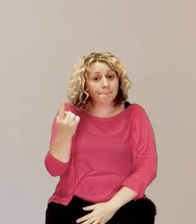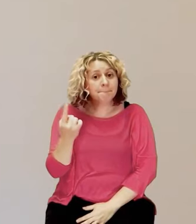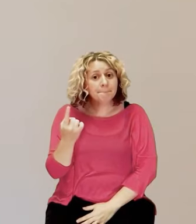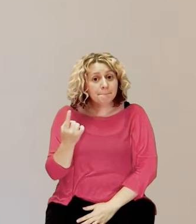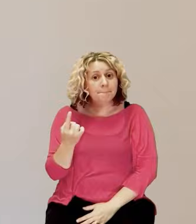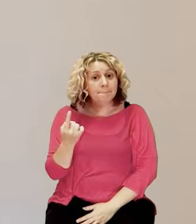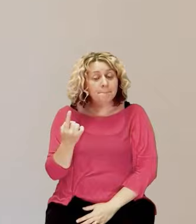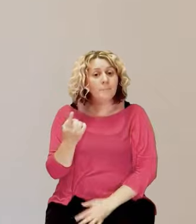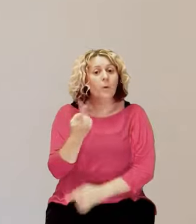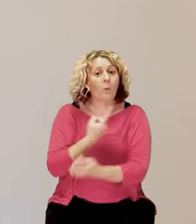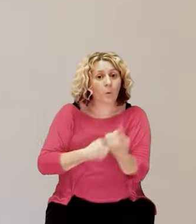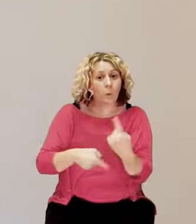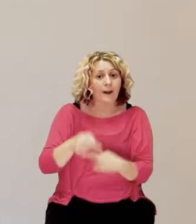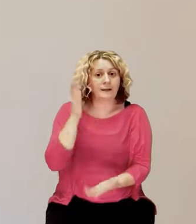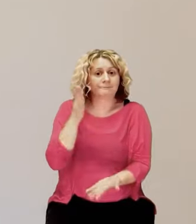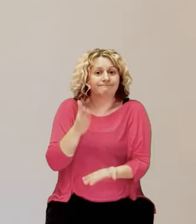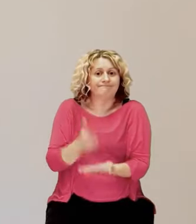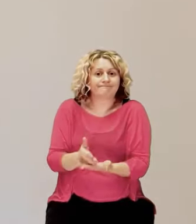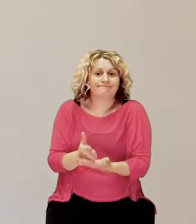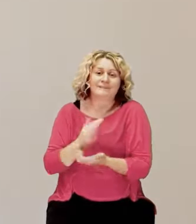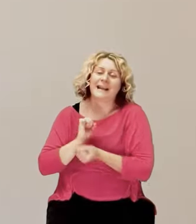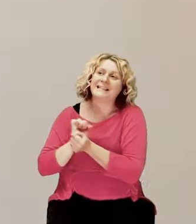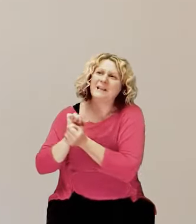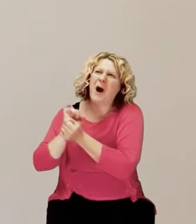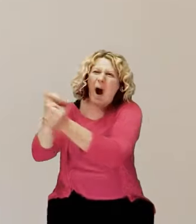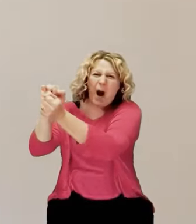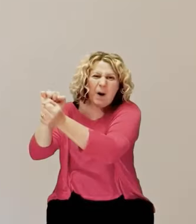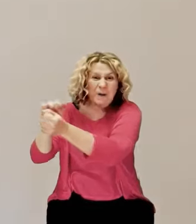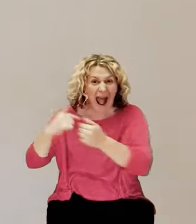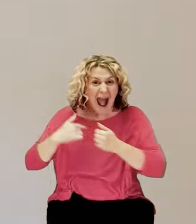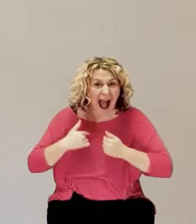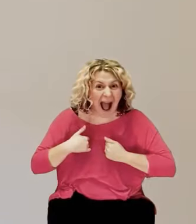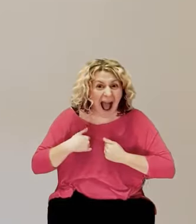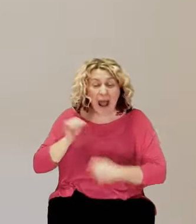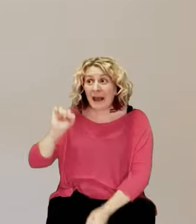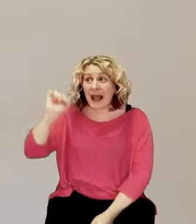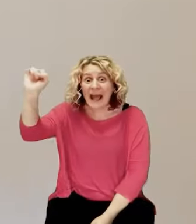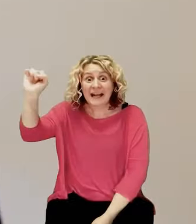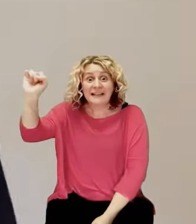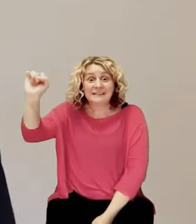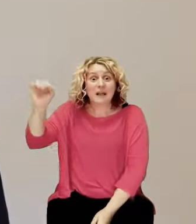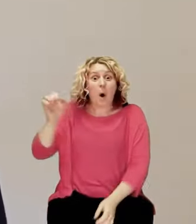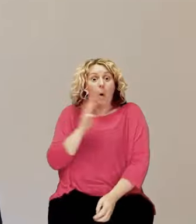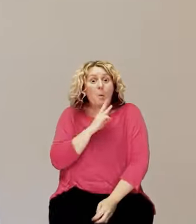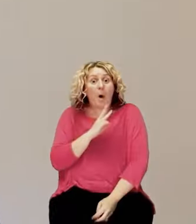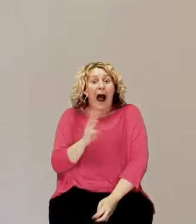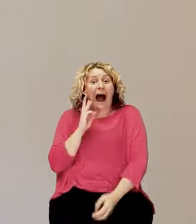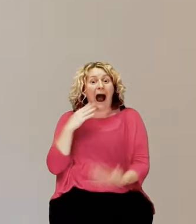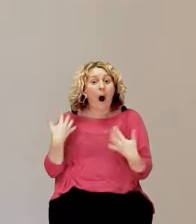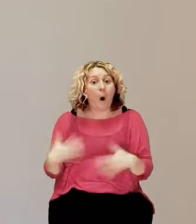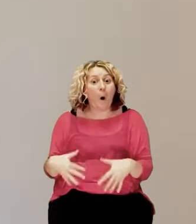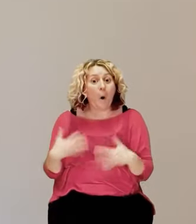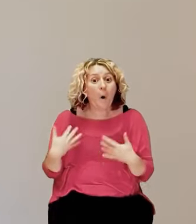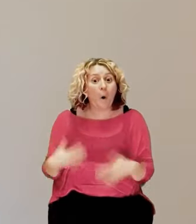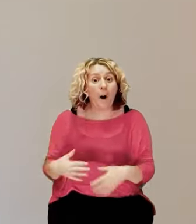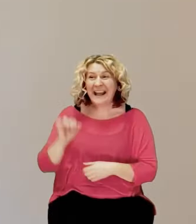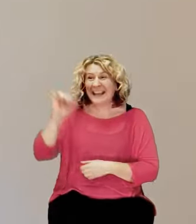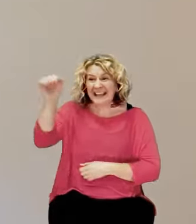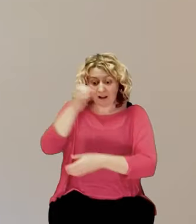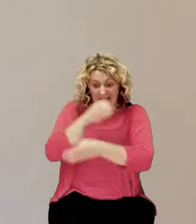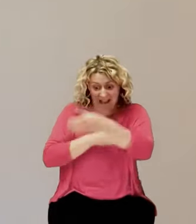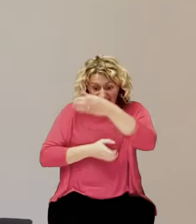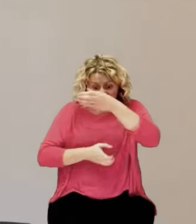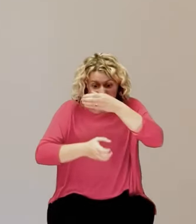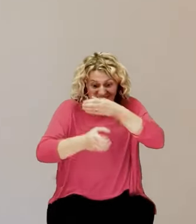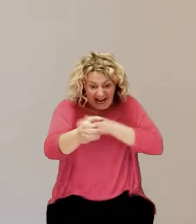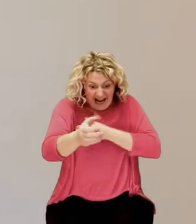very own. I'm his. Oh my word. He dies for me. He pays the